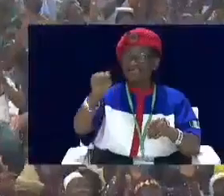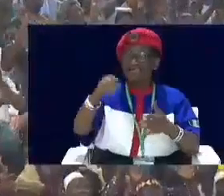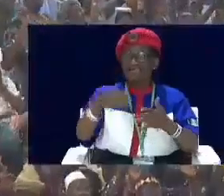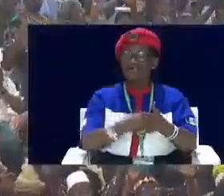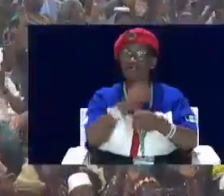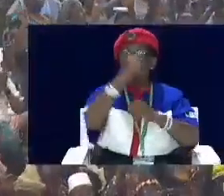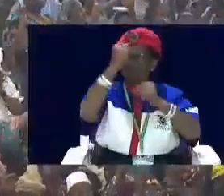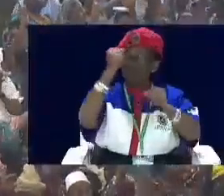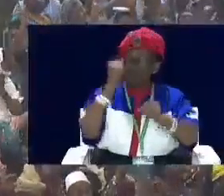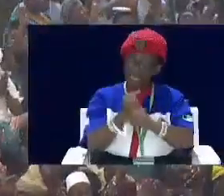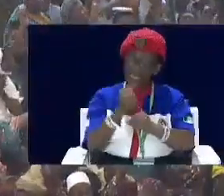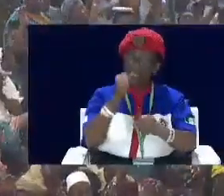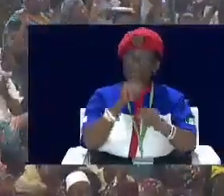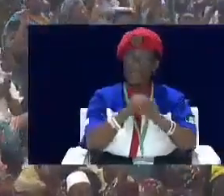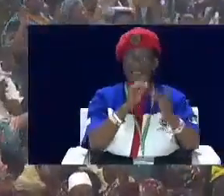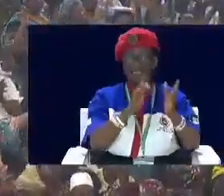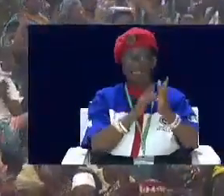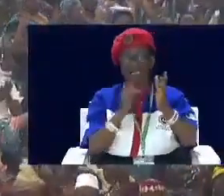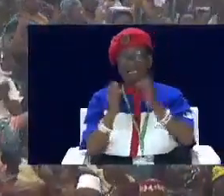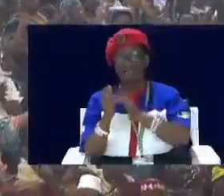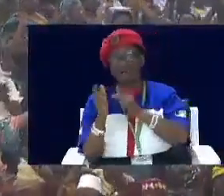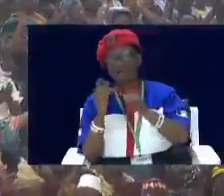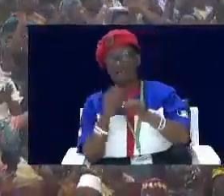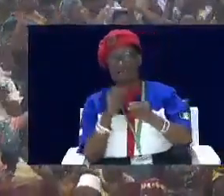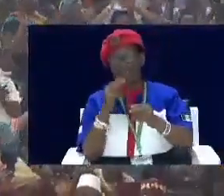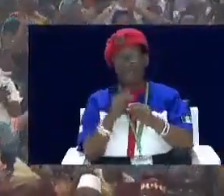kò ní rọ́dún tuntun.